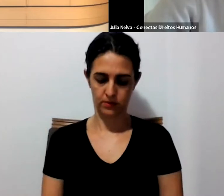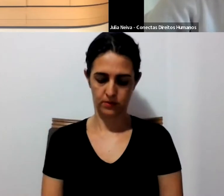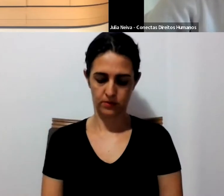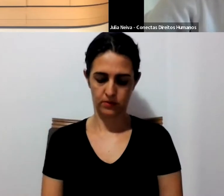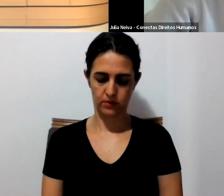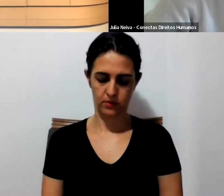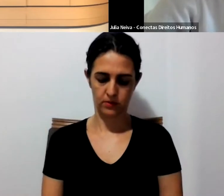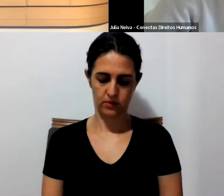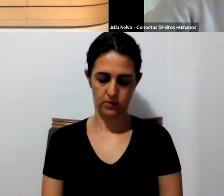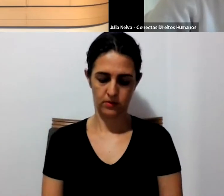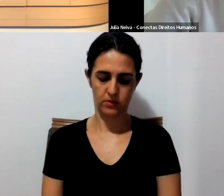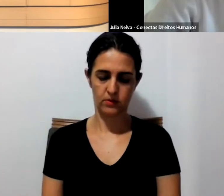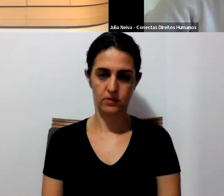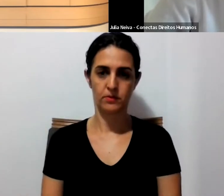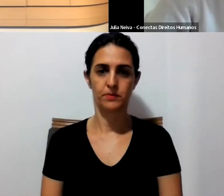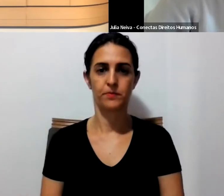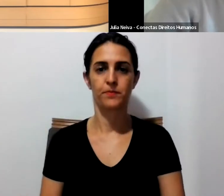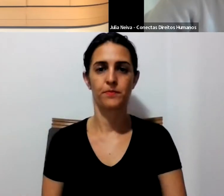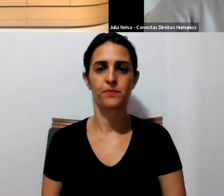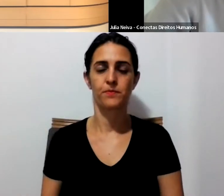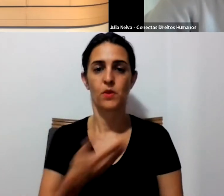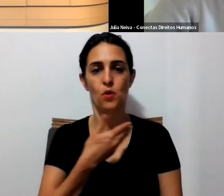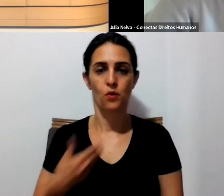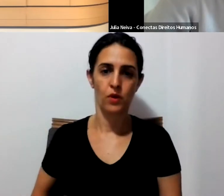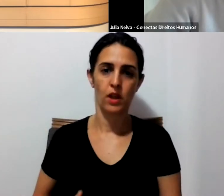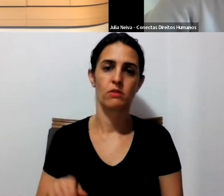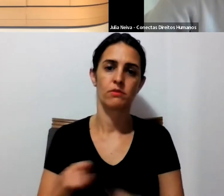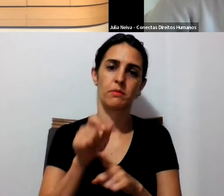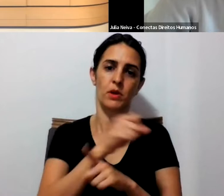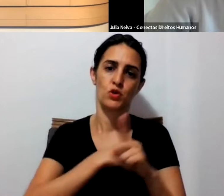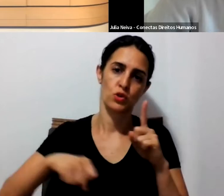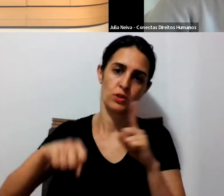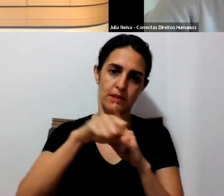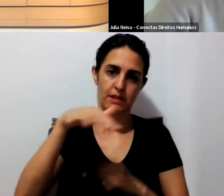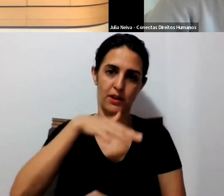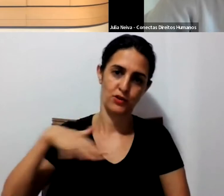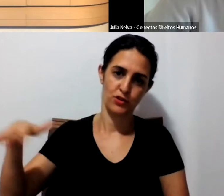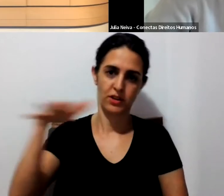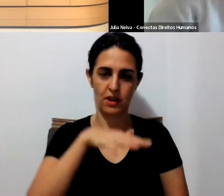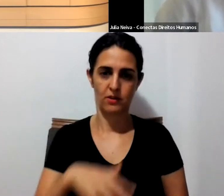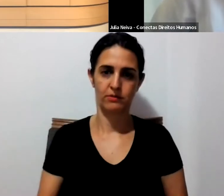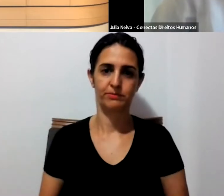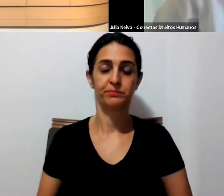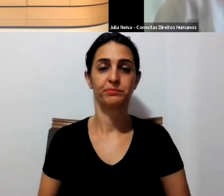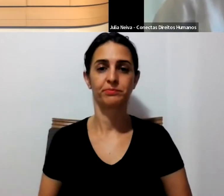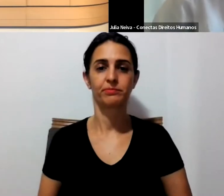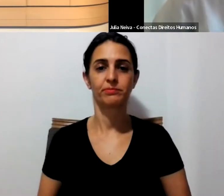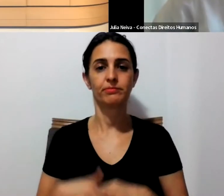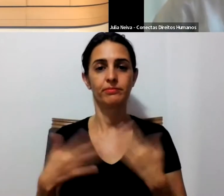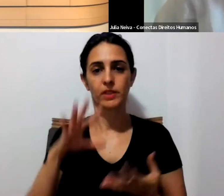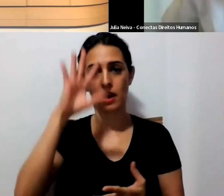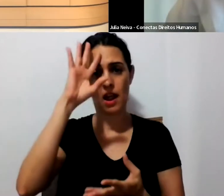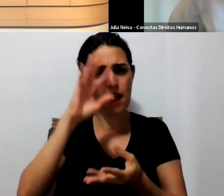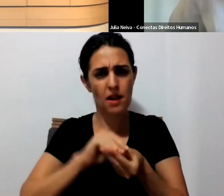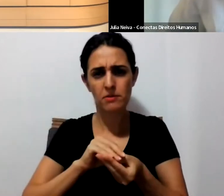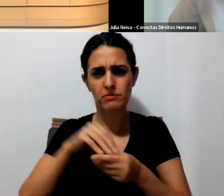this invitation to the accession process. What is it for Brazil to gain in becoming a member of the OECD one